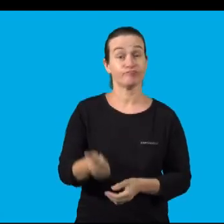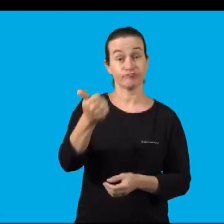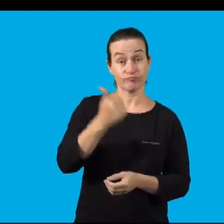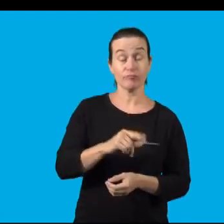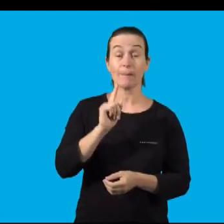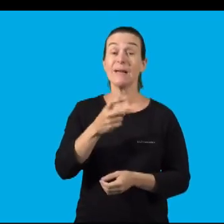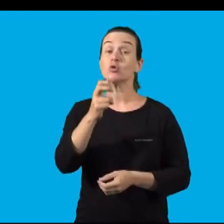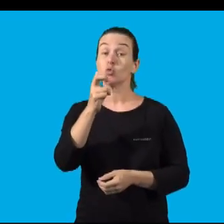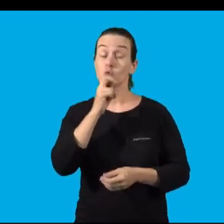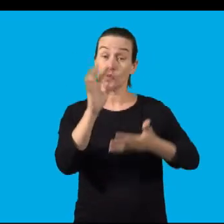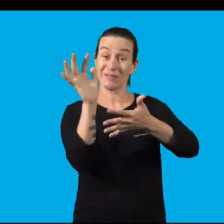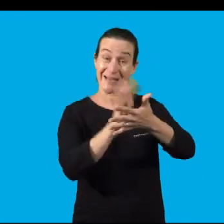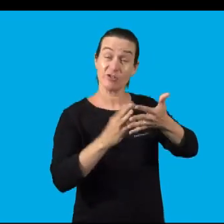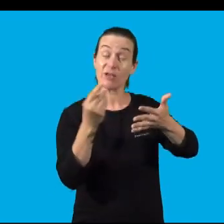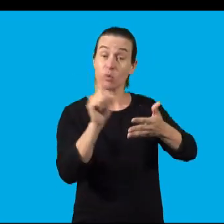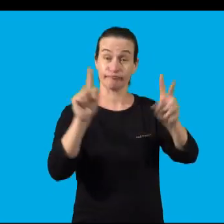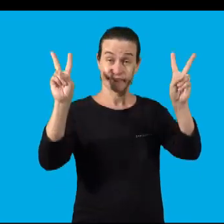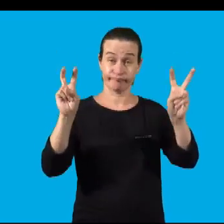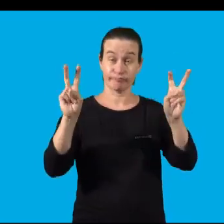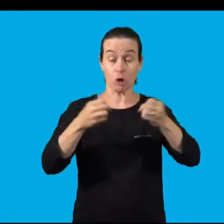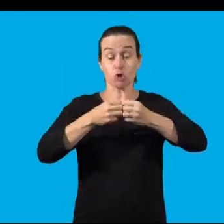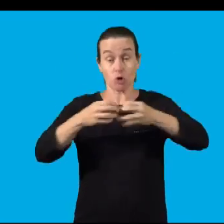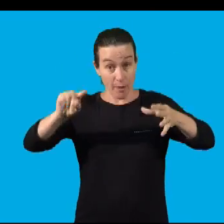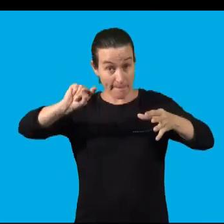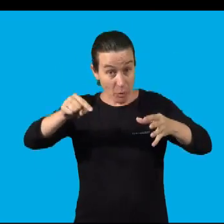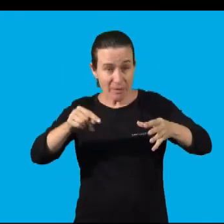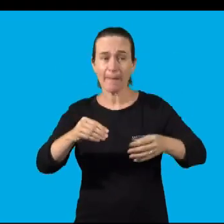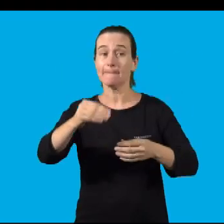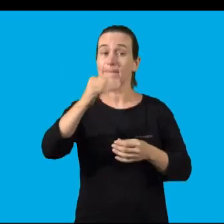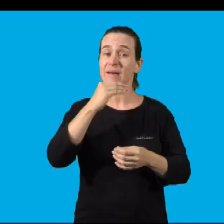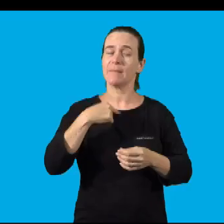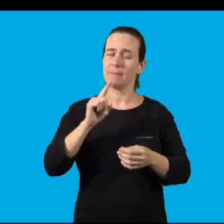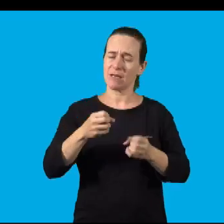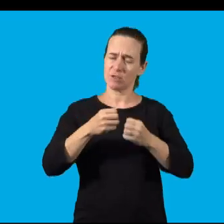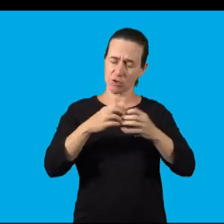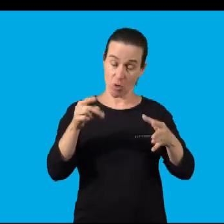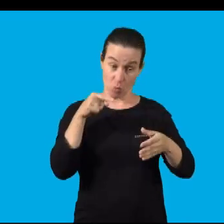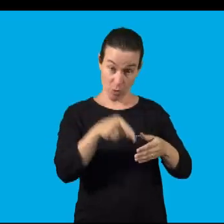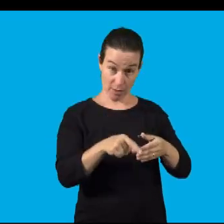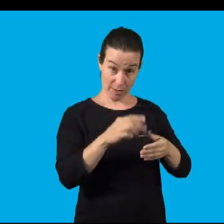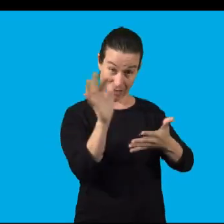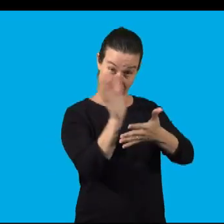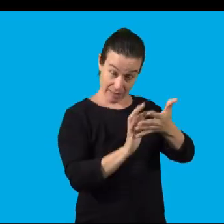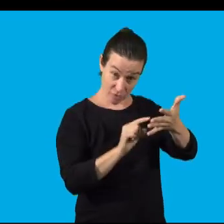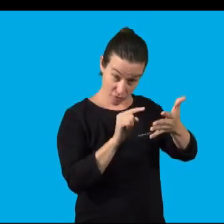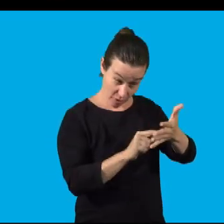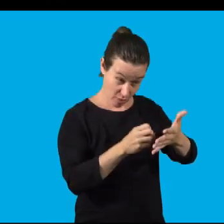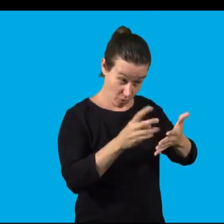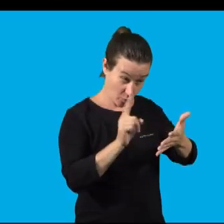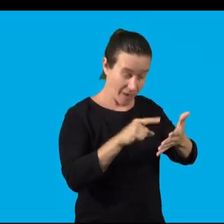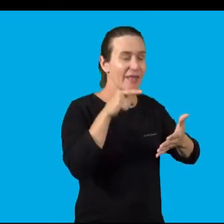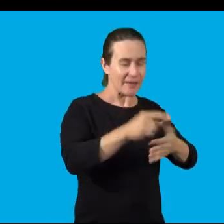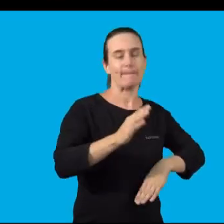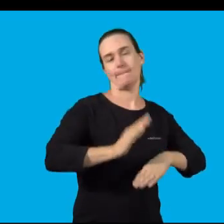the extract as a starting point, they must first refer to what is presented in the extract and